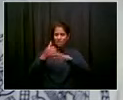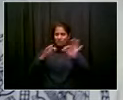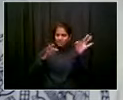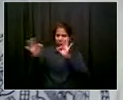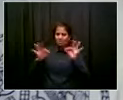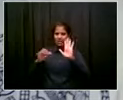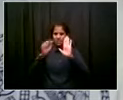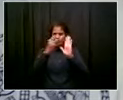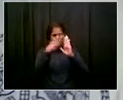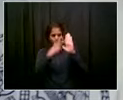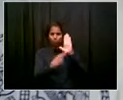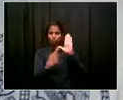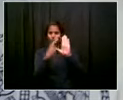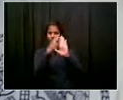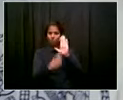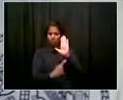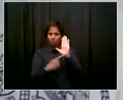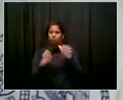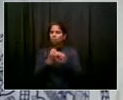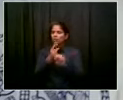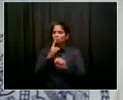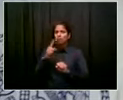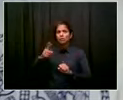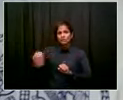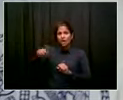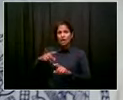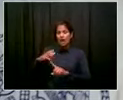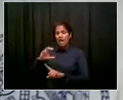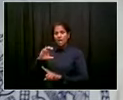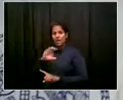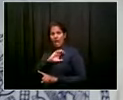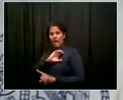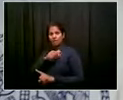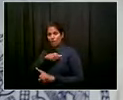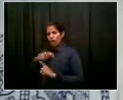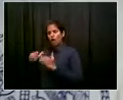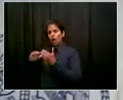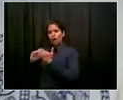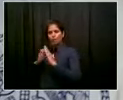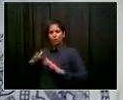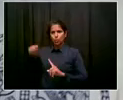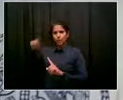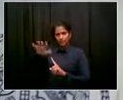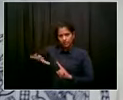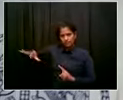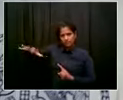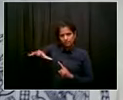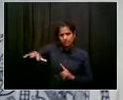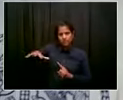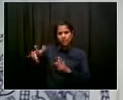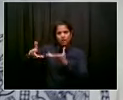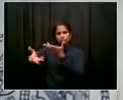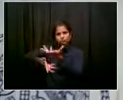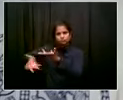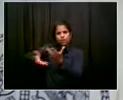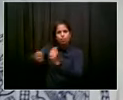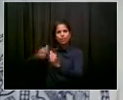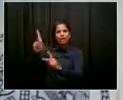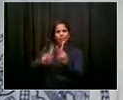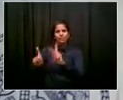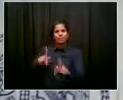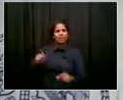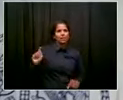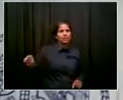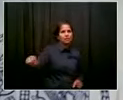unfortunately folks initiate violence towards our fellow new yorkers or towards police officers that has to be addressed that's very very few people